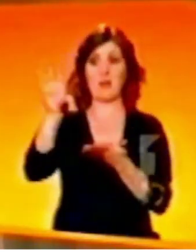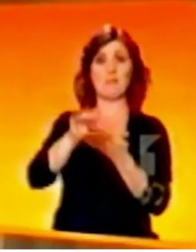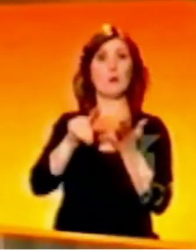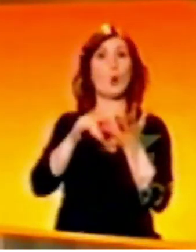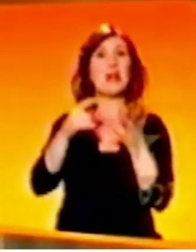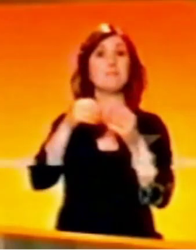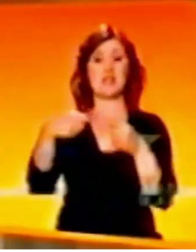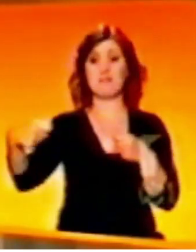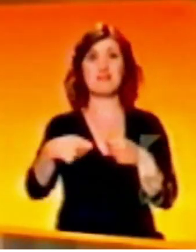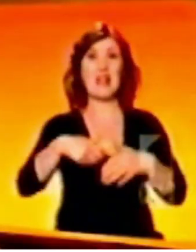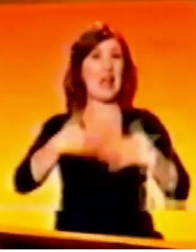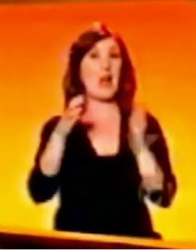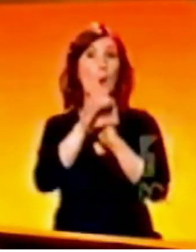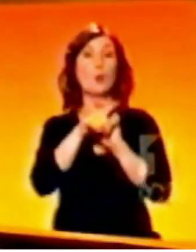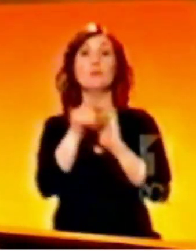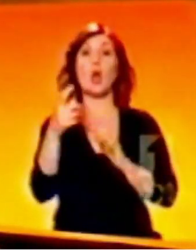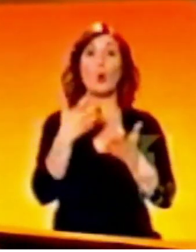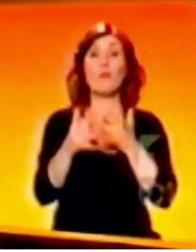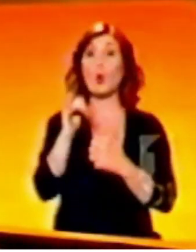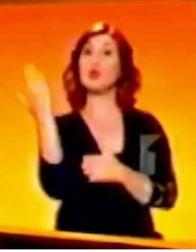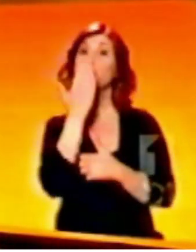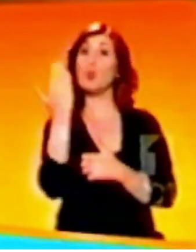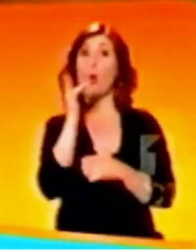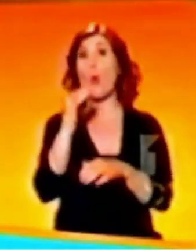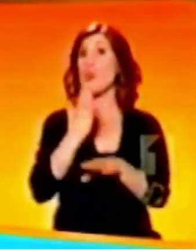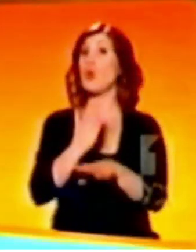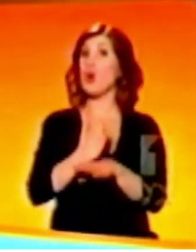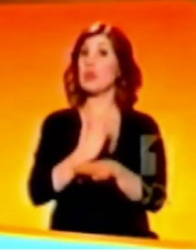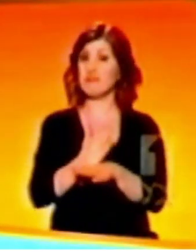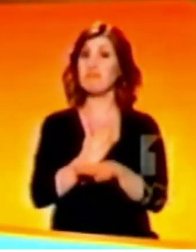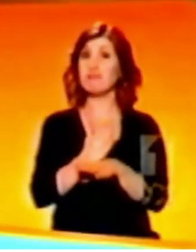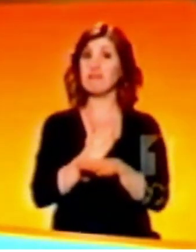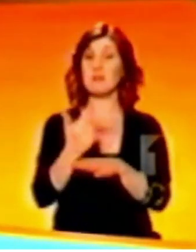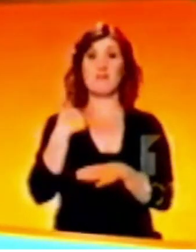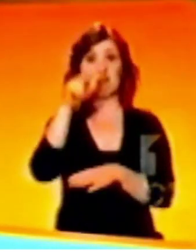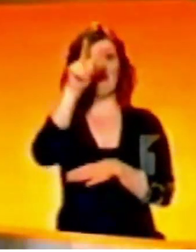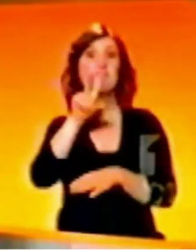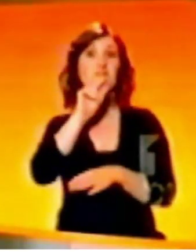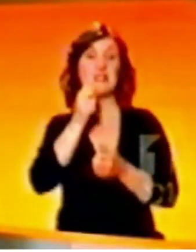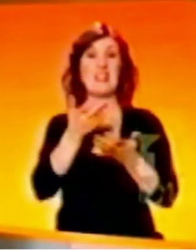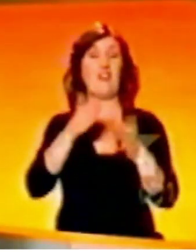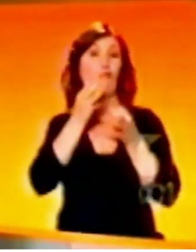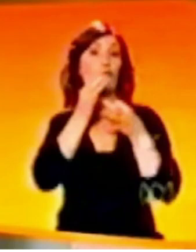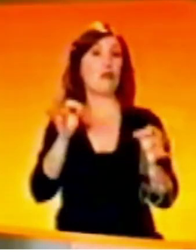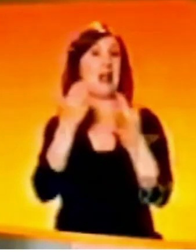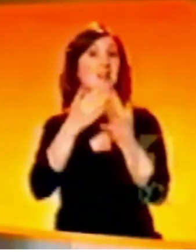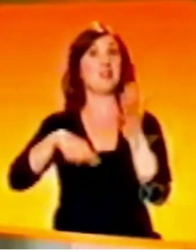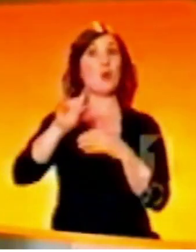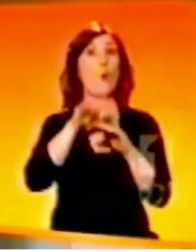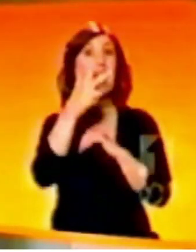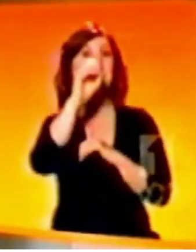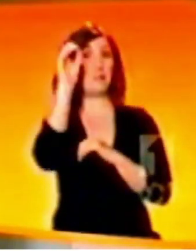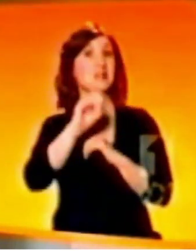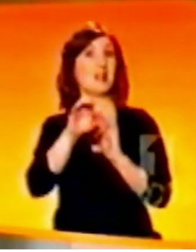it onto a USB stick and use it on most computers at school, work or university. Our screen reader gives blind people free access to